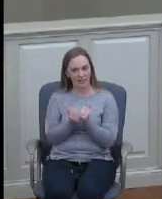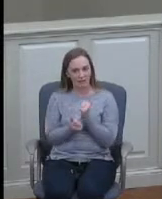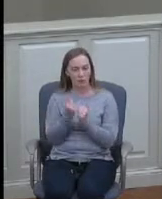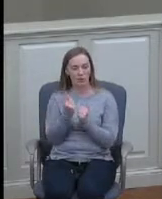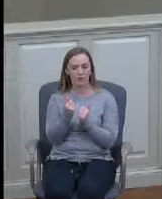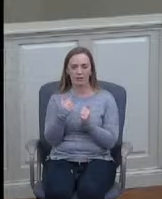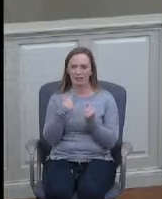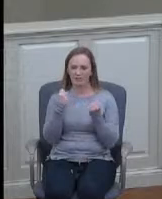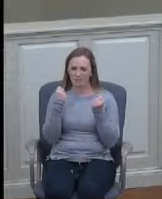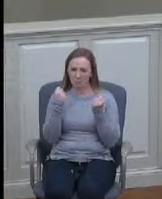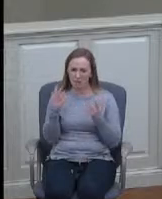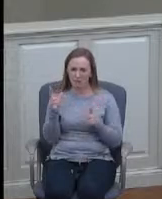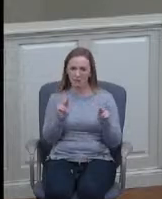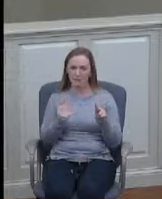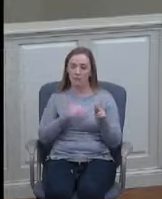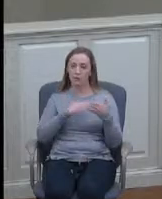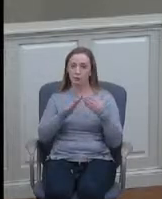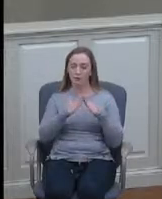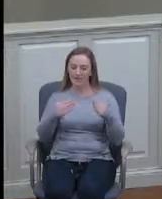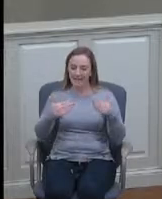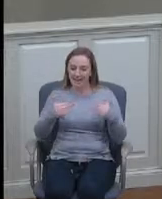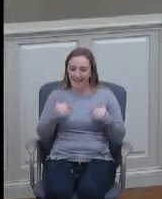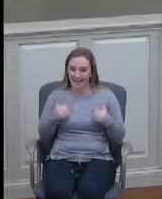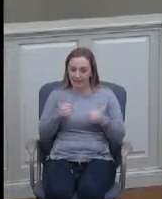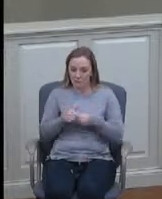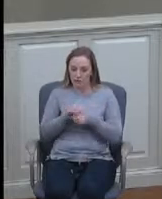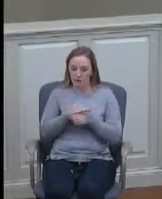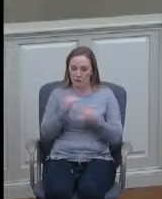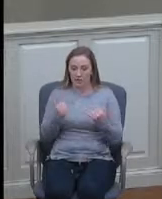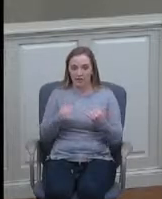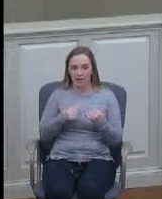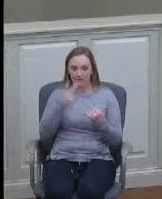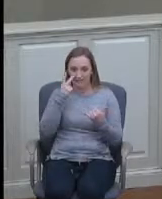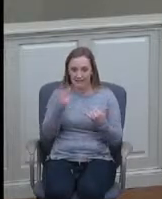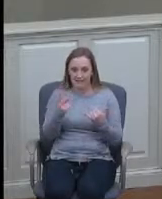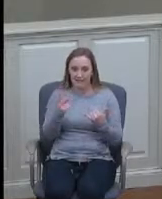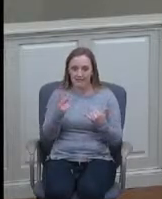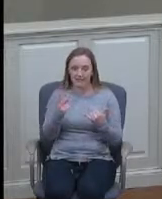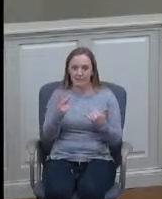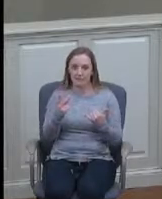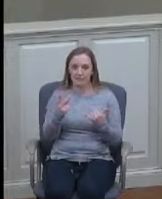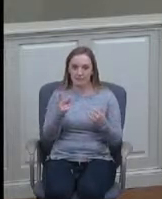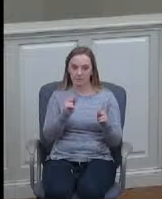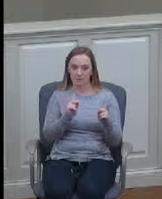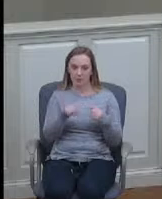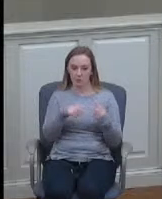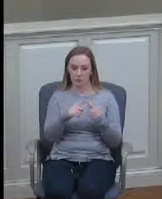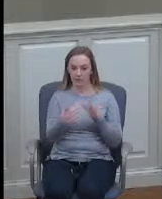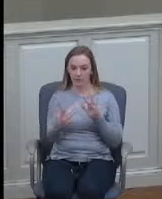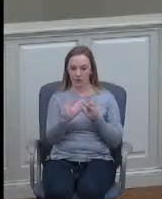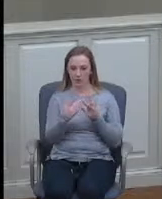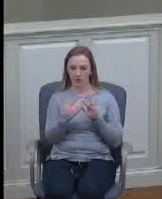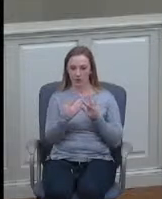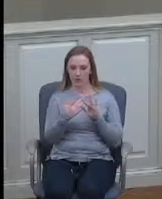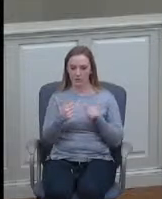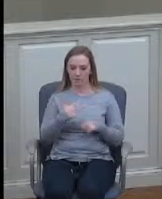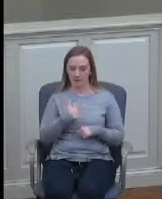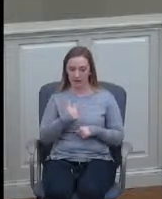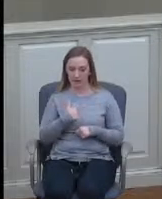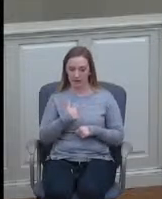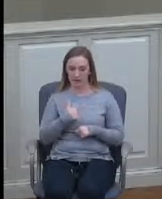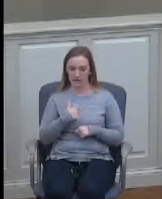there's a lot of it out in our community. And I've been saying to folks when they've contacted me, the health department